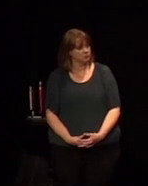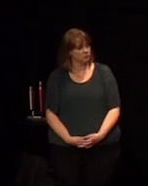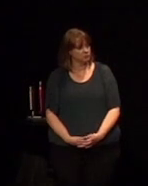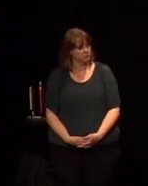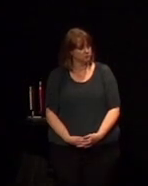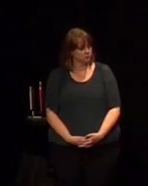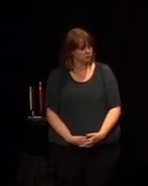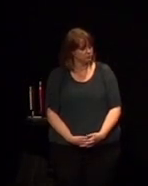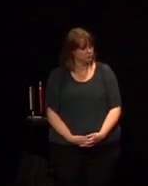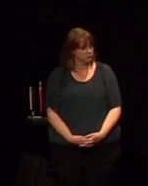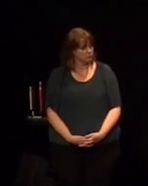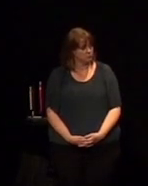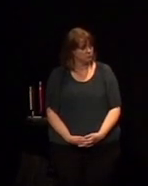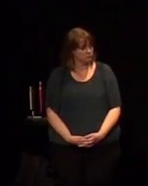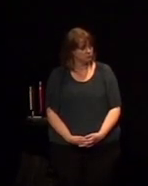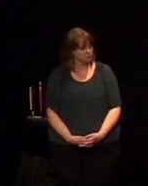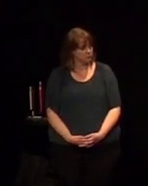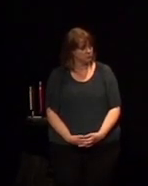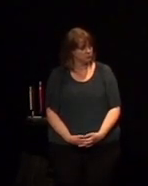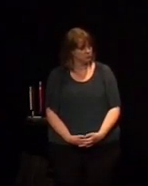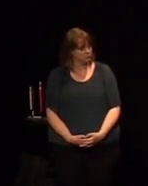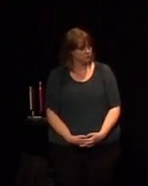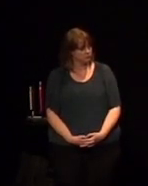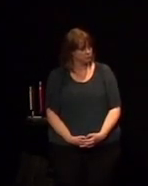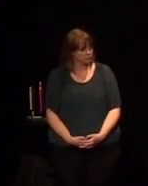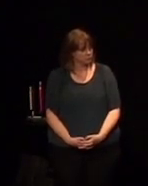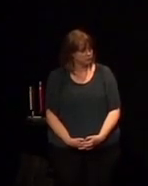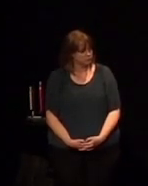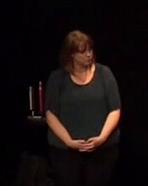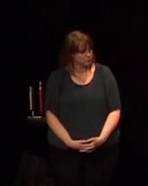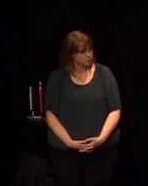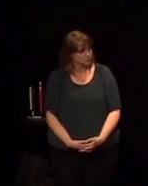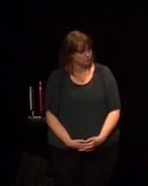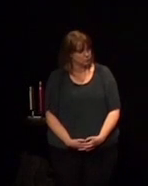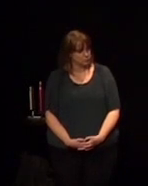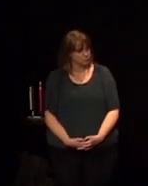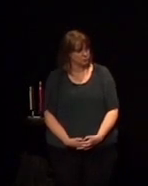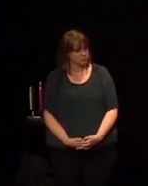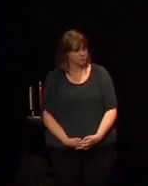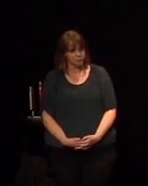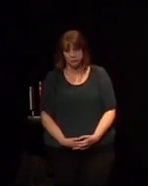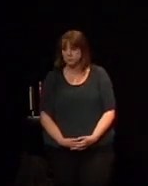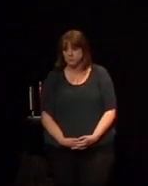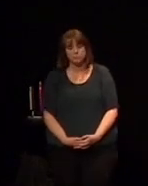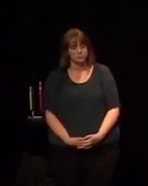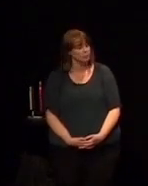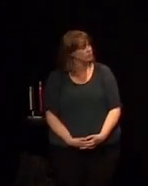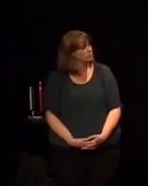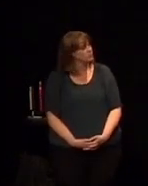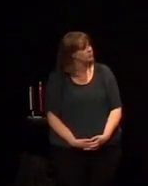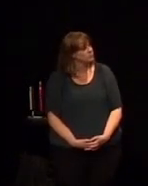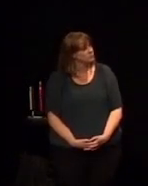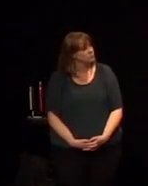Maybe using a deaf BSL consultant would be really important as well. So I agree with what that person's just said, with the previous comments.